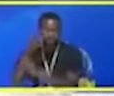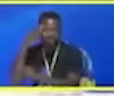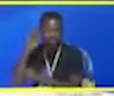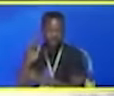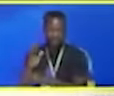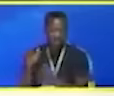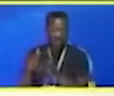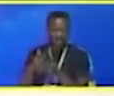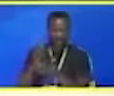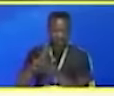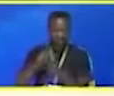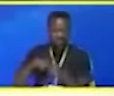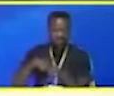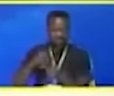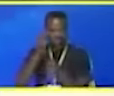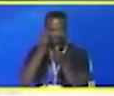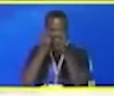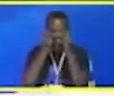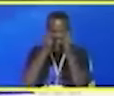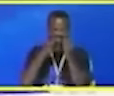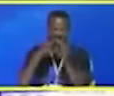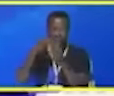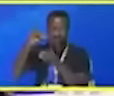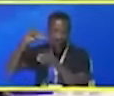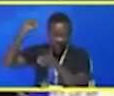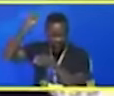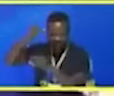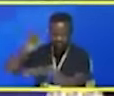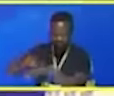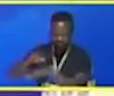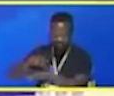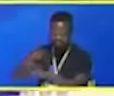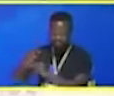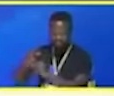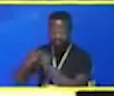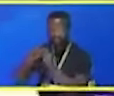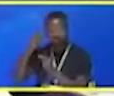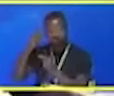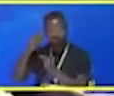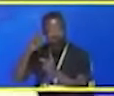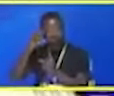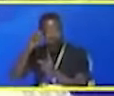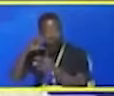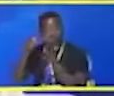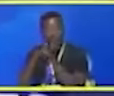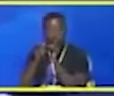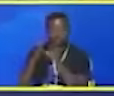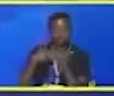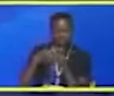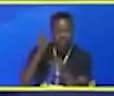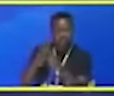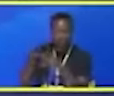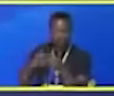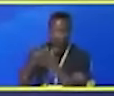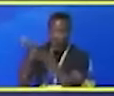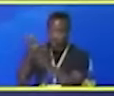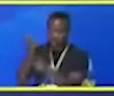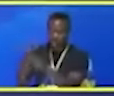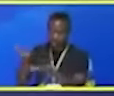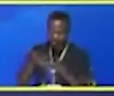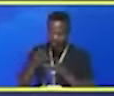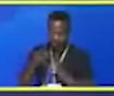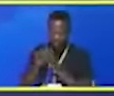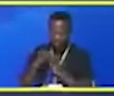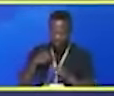We close our eyes and say, just drop anointing to my hands. It doesn't matter if you are a wizard, you are Jesus, you are, just give me anything that will